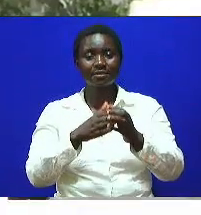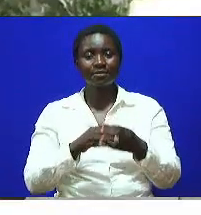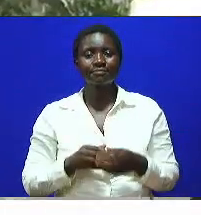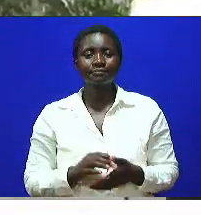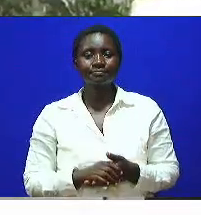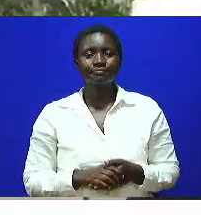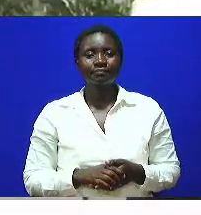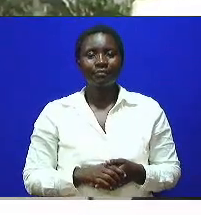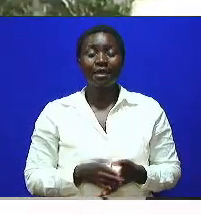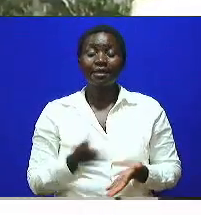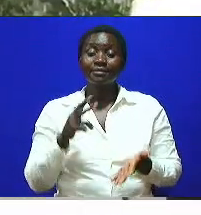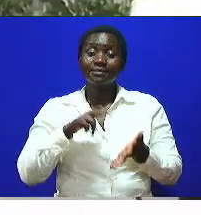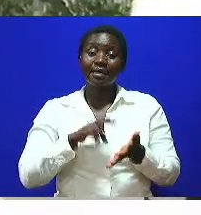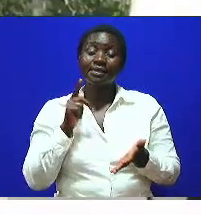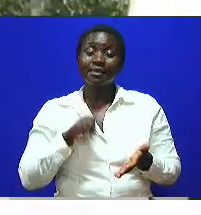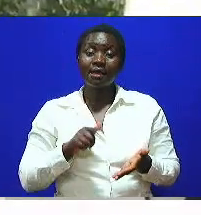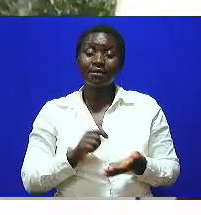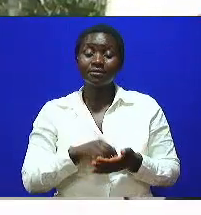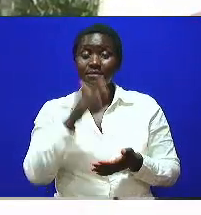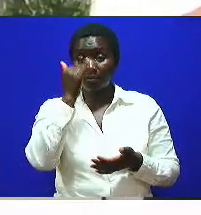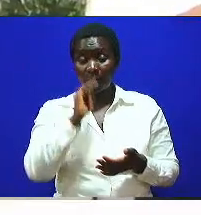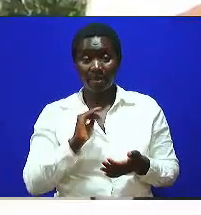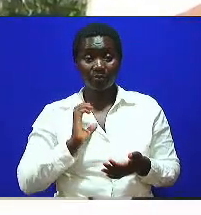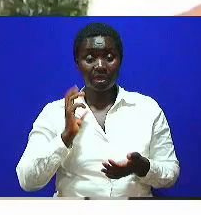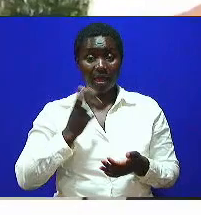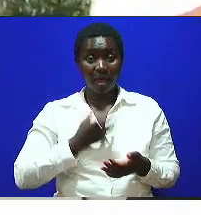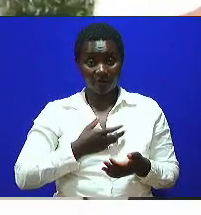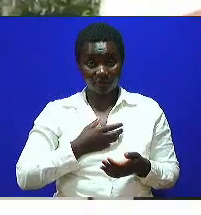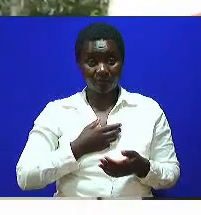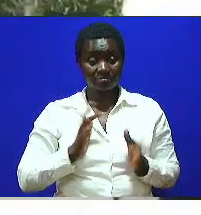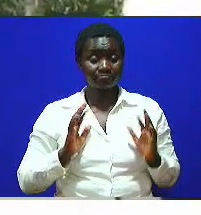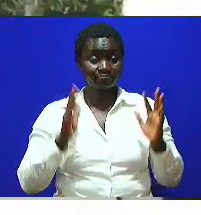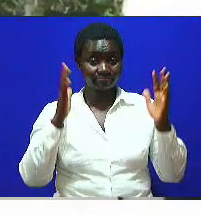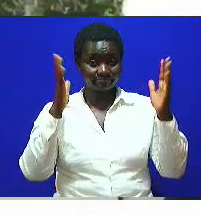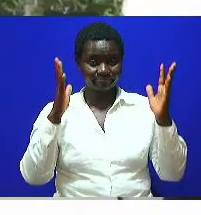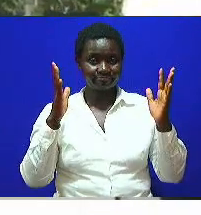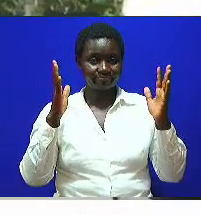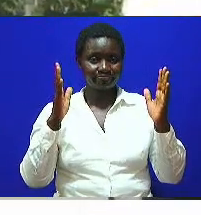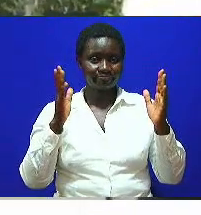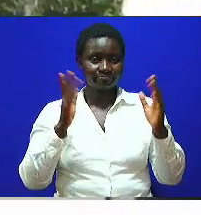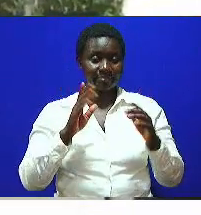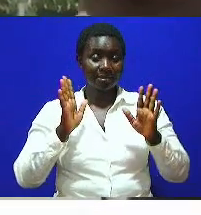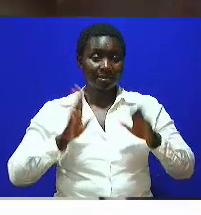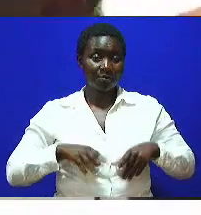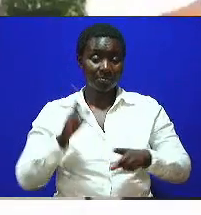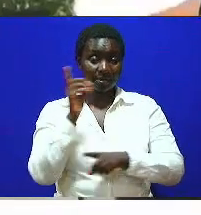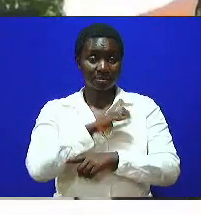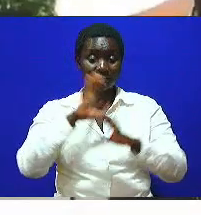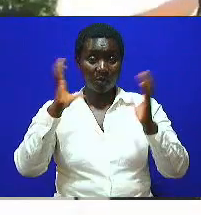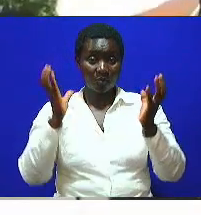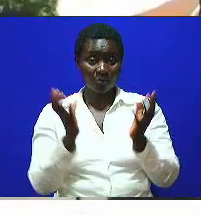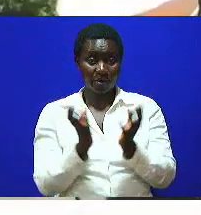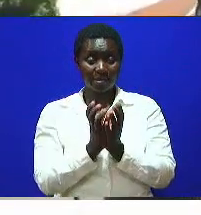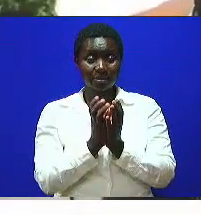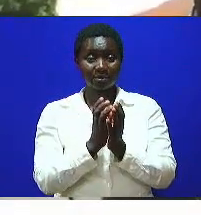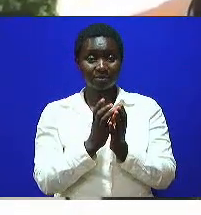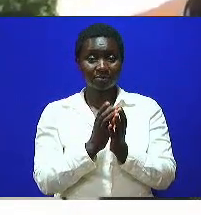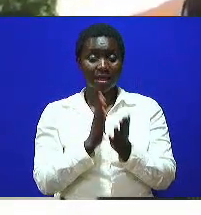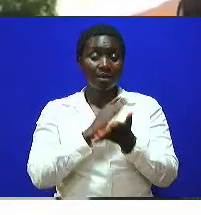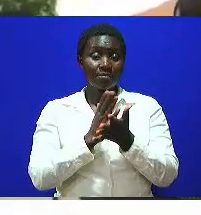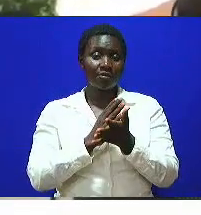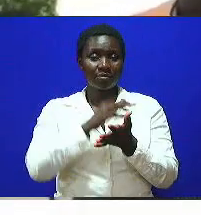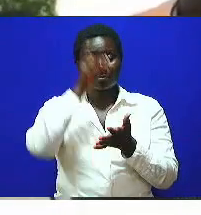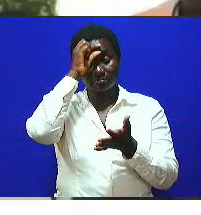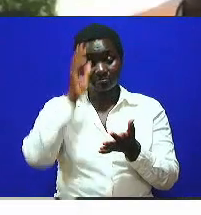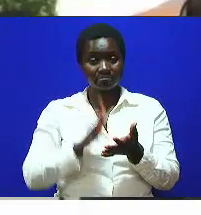igona atrende gaiga asenge njo tubwate o celebrate weli tukeli gali nene ali abasubati ase nsengima on behalf yo mugavana